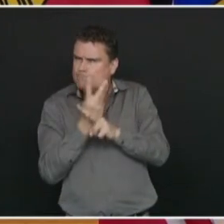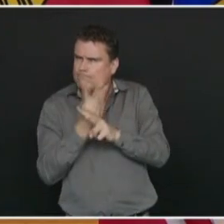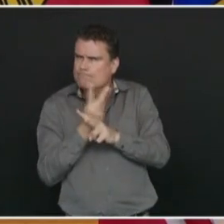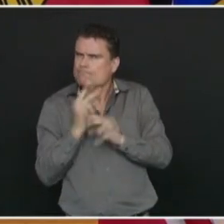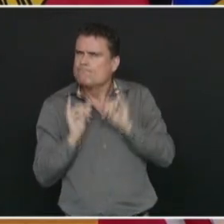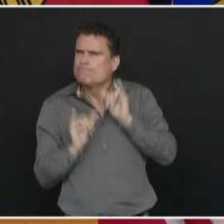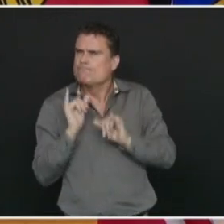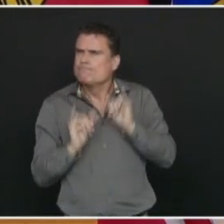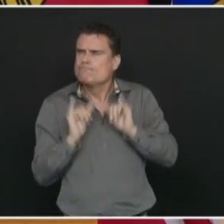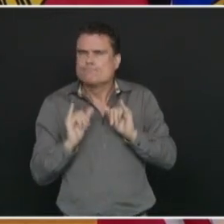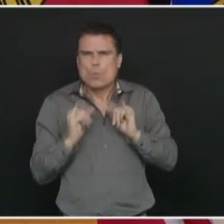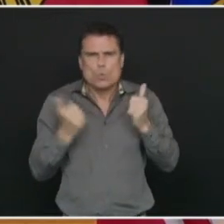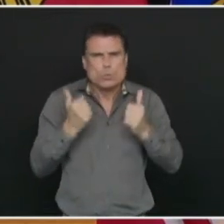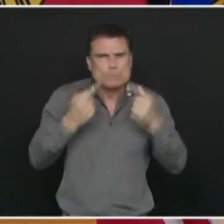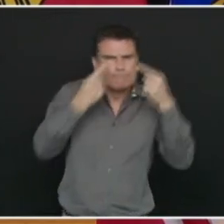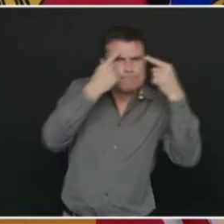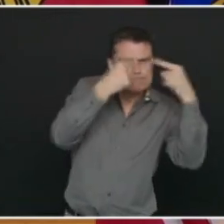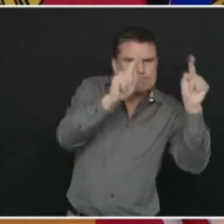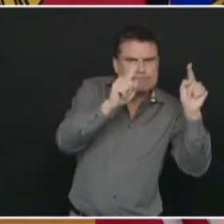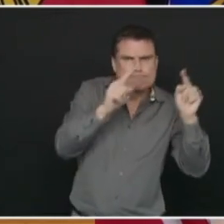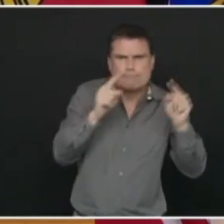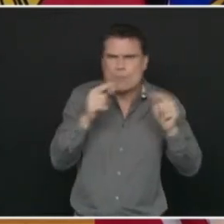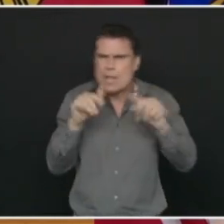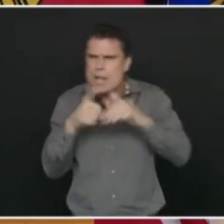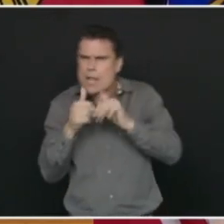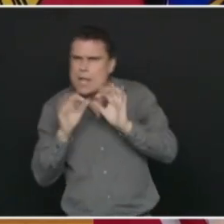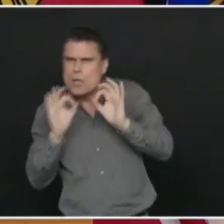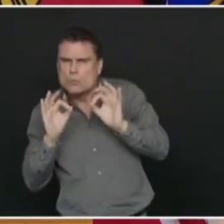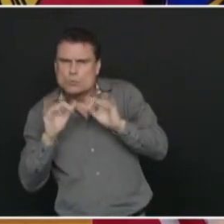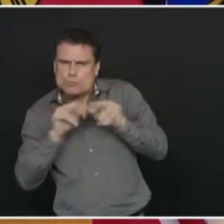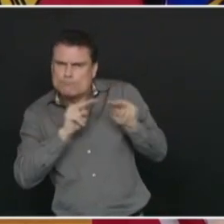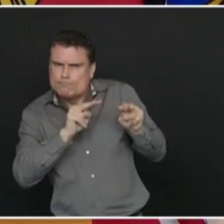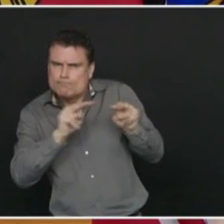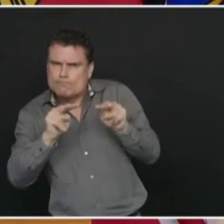what it means in the grand scheme of things.